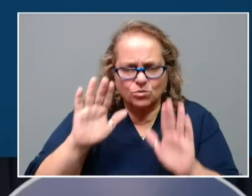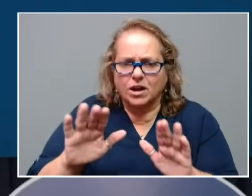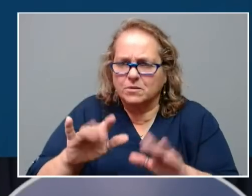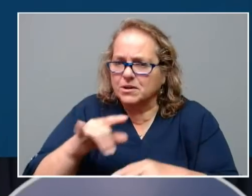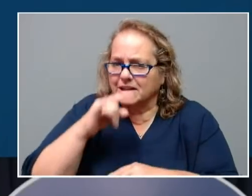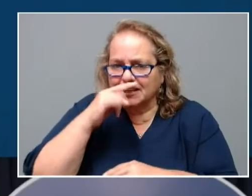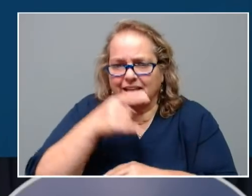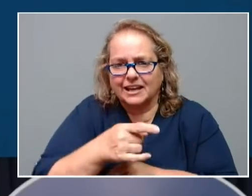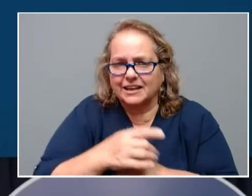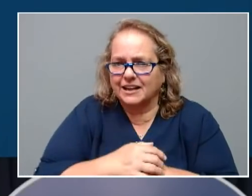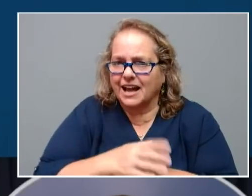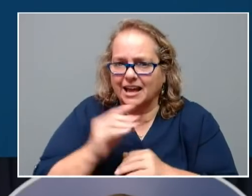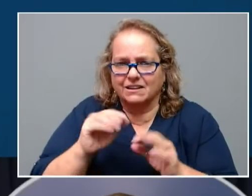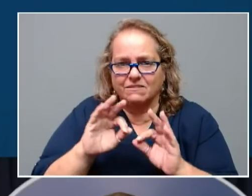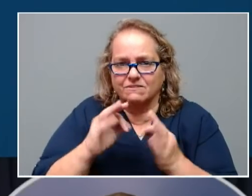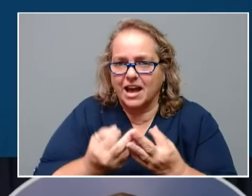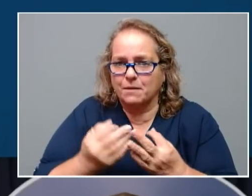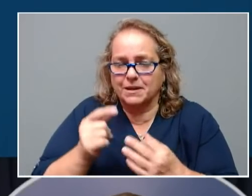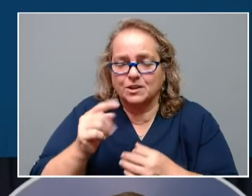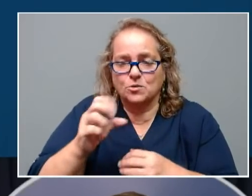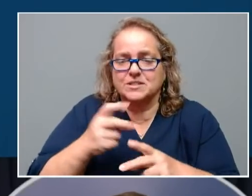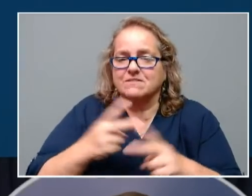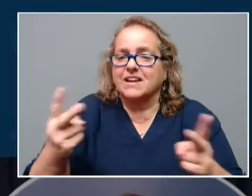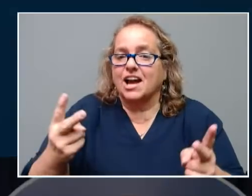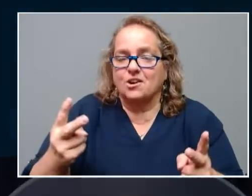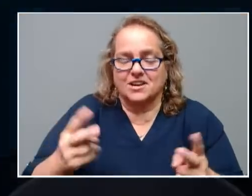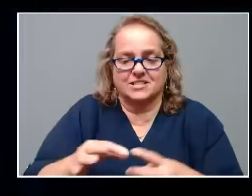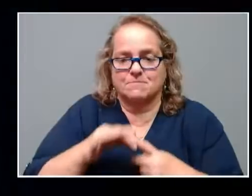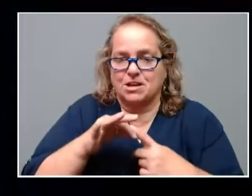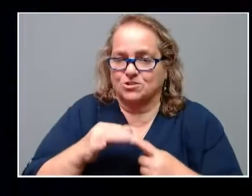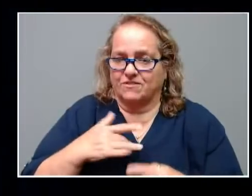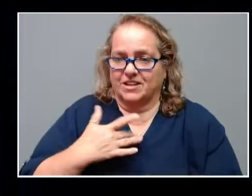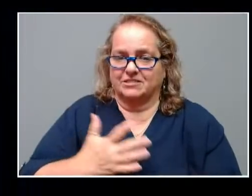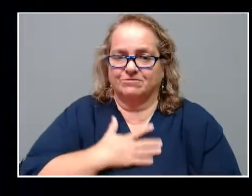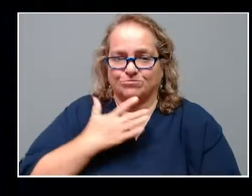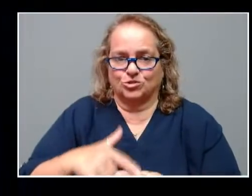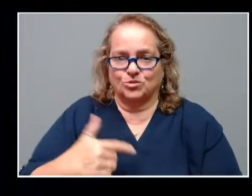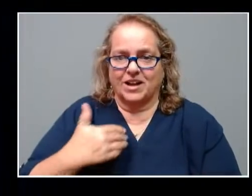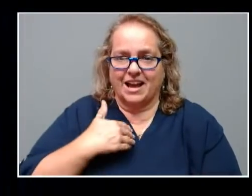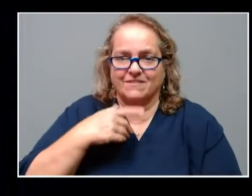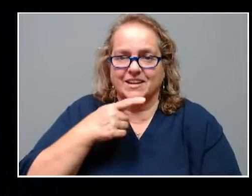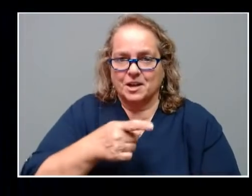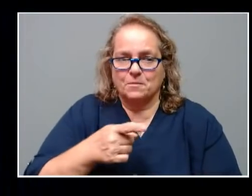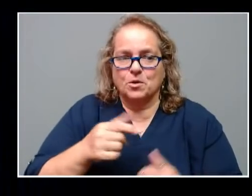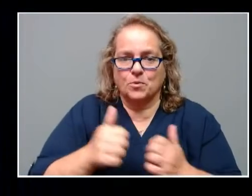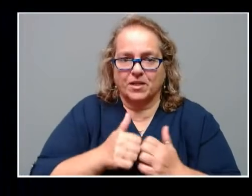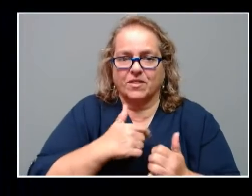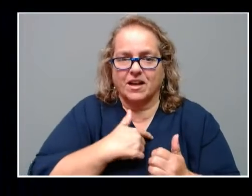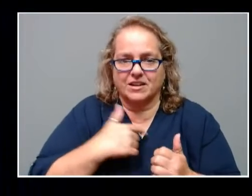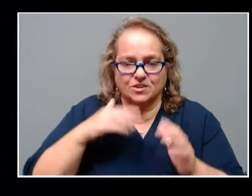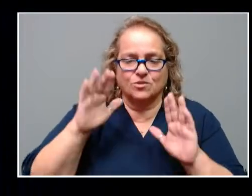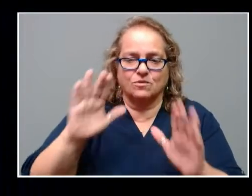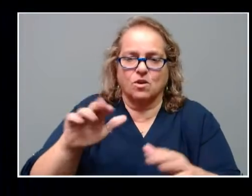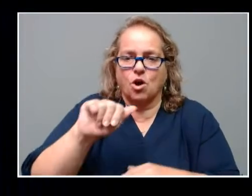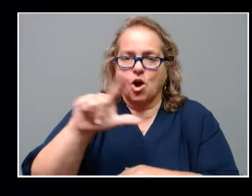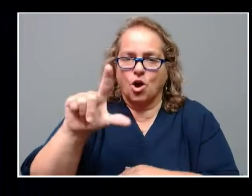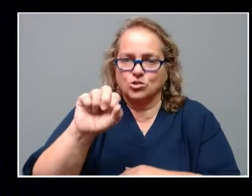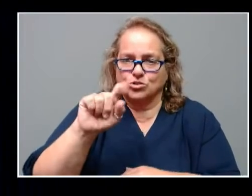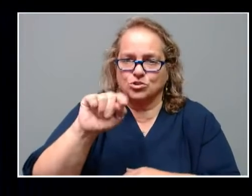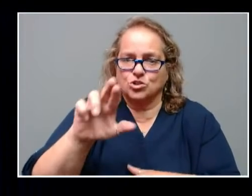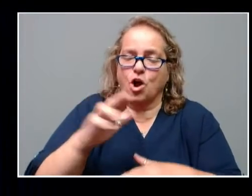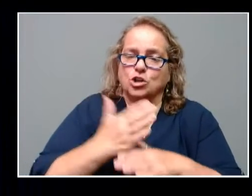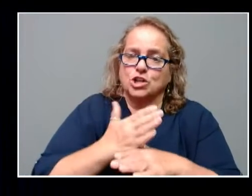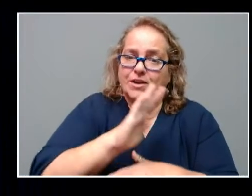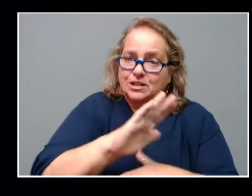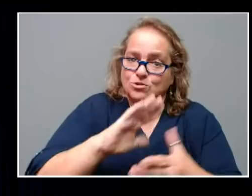and family. It was very, very special to have him. An incredible all-star, willing to share his story with